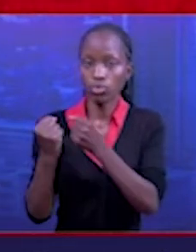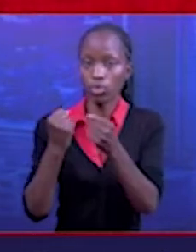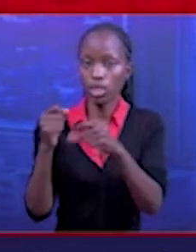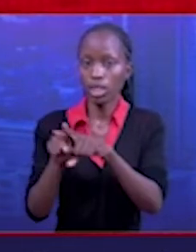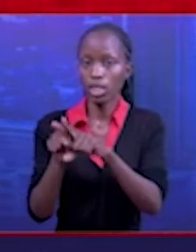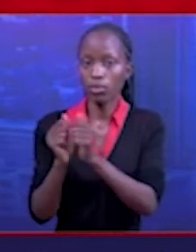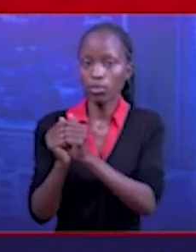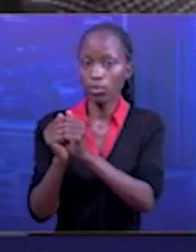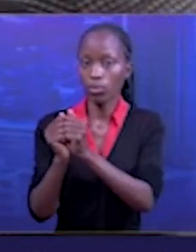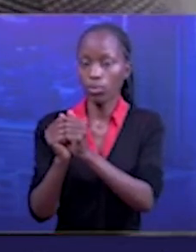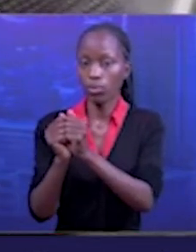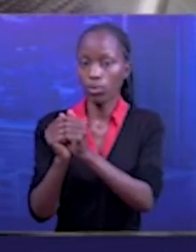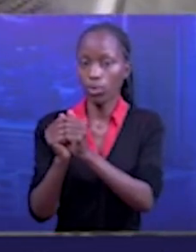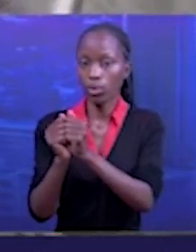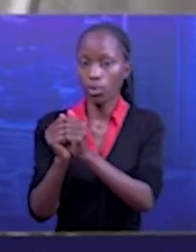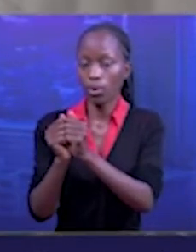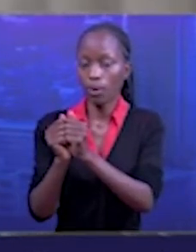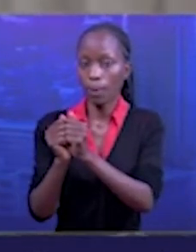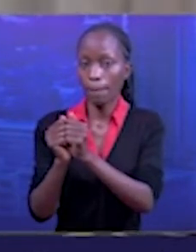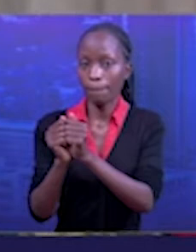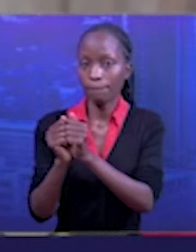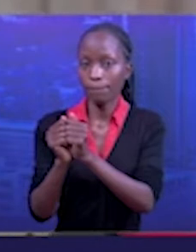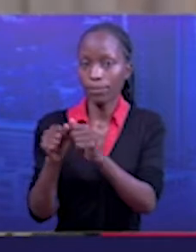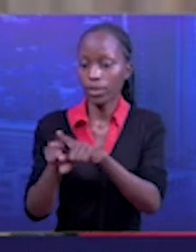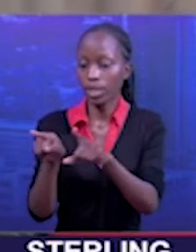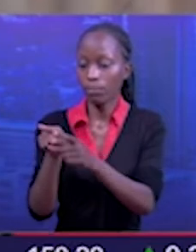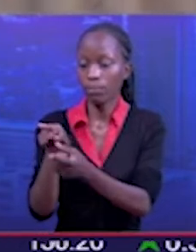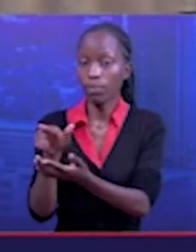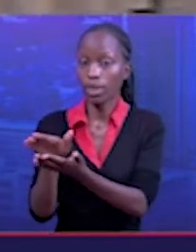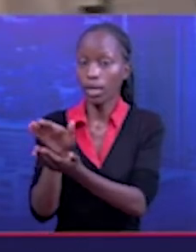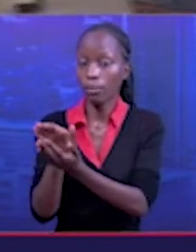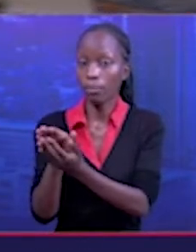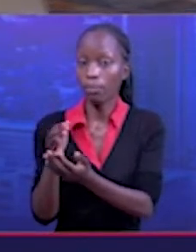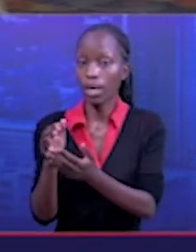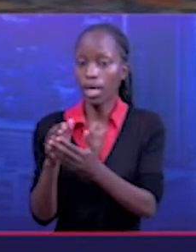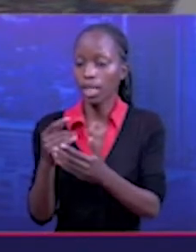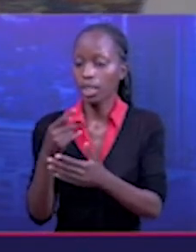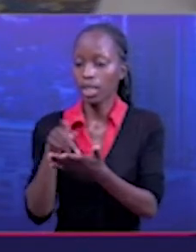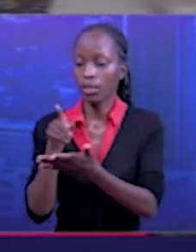sufficient headroom above the regulatory requirement. The lender recommended a dividend of